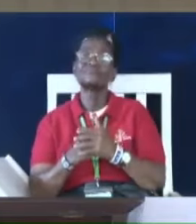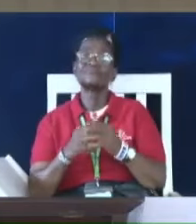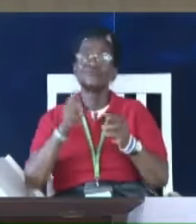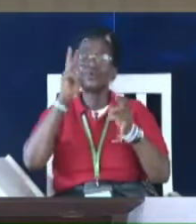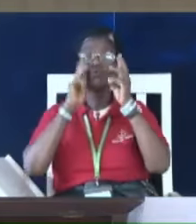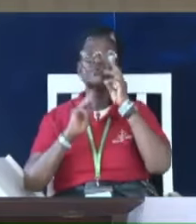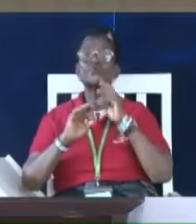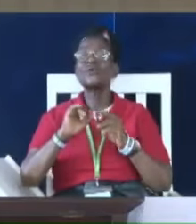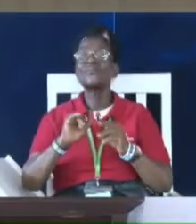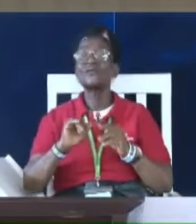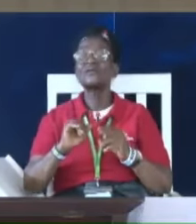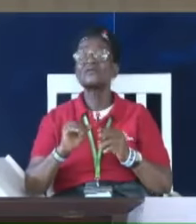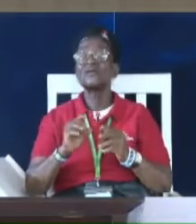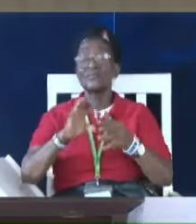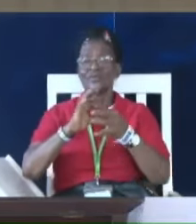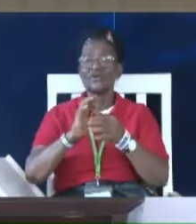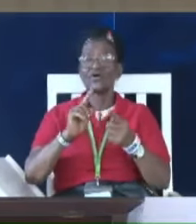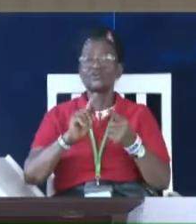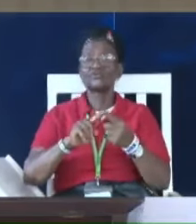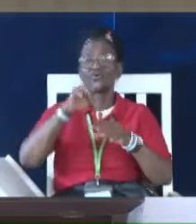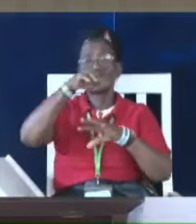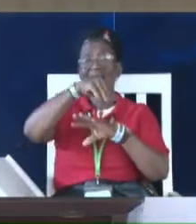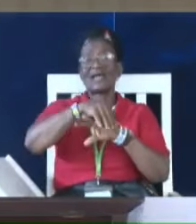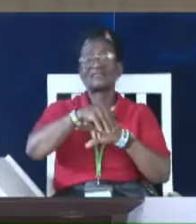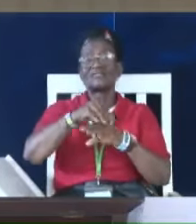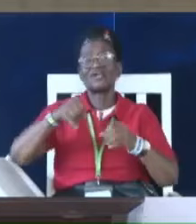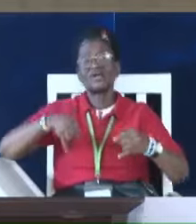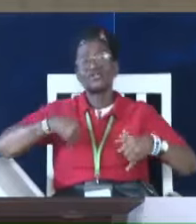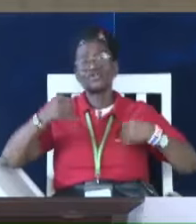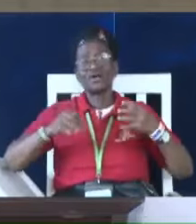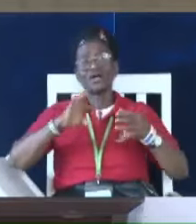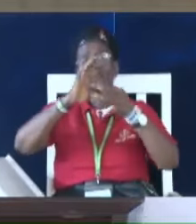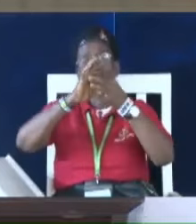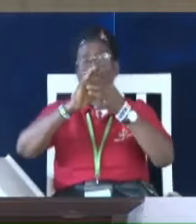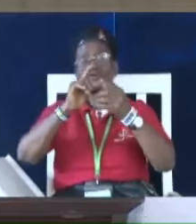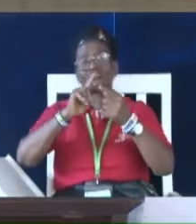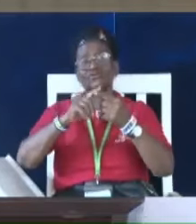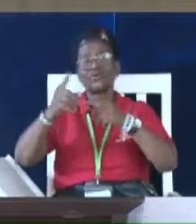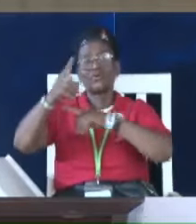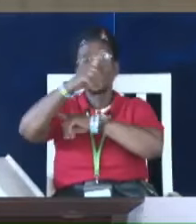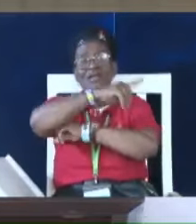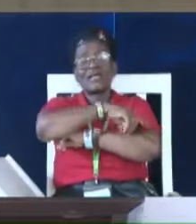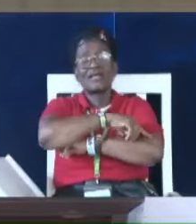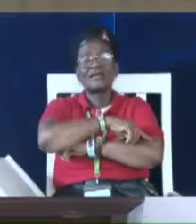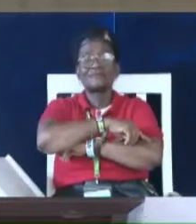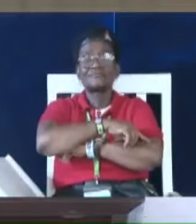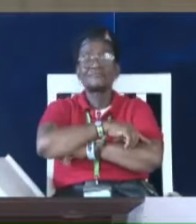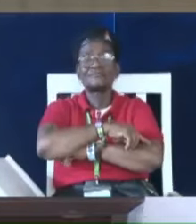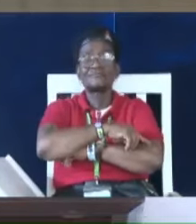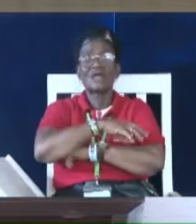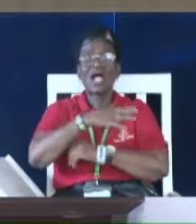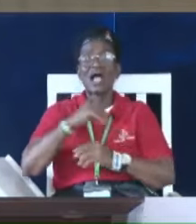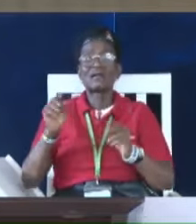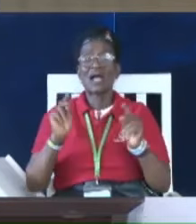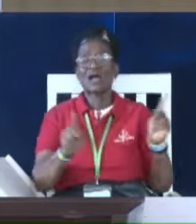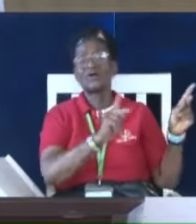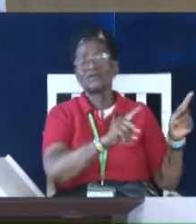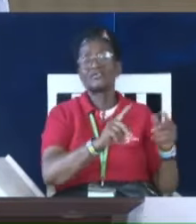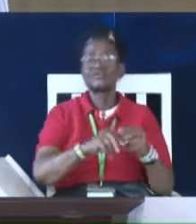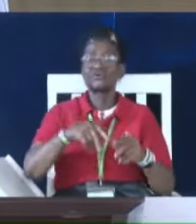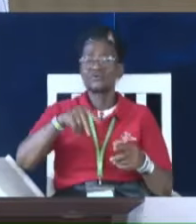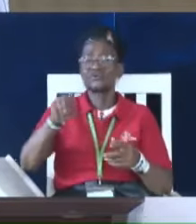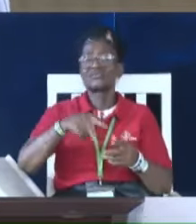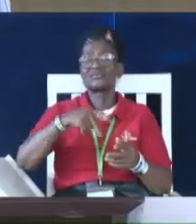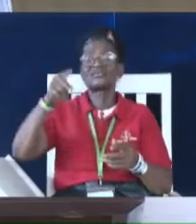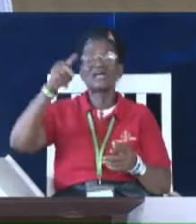Weeping belongs to night. Joy belongs to day. And according to Psalm 90 verse